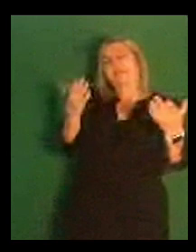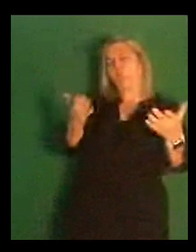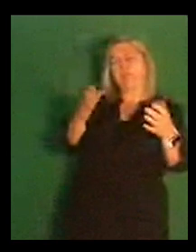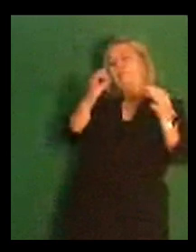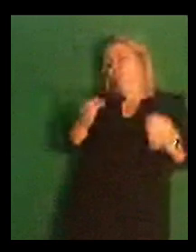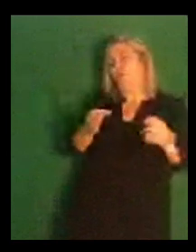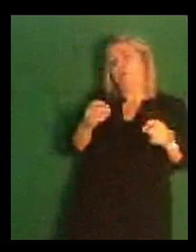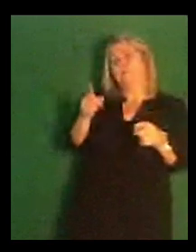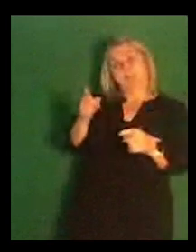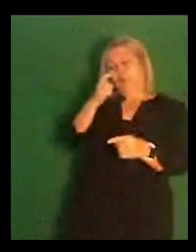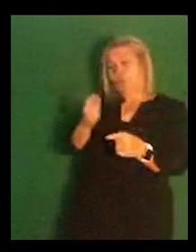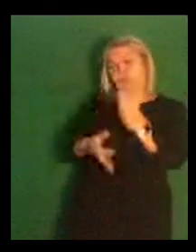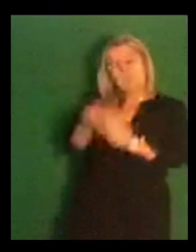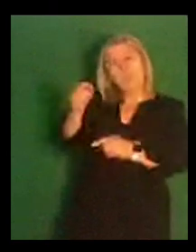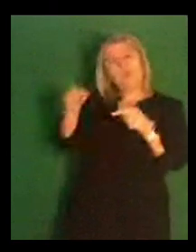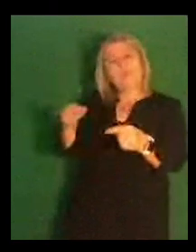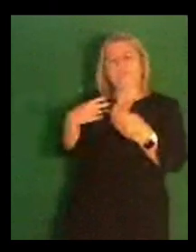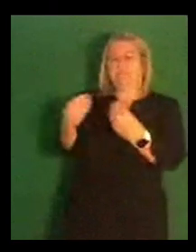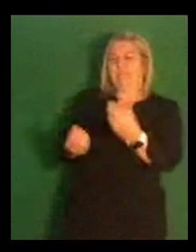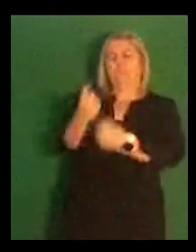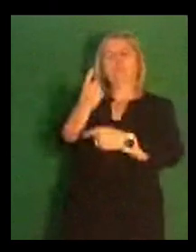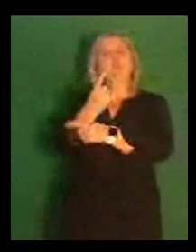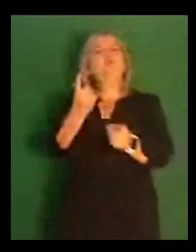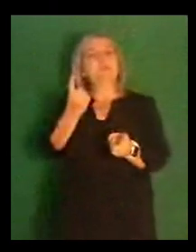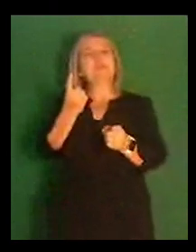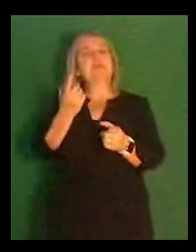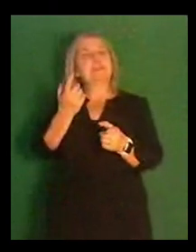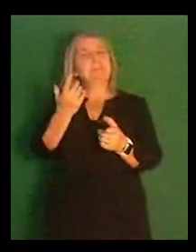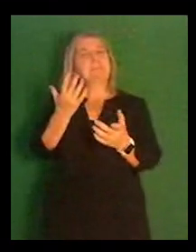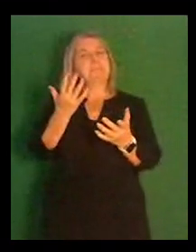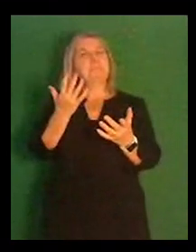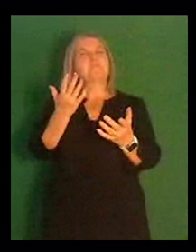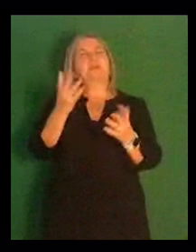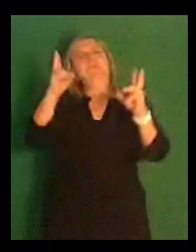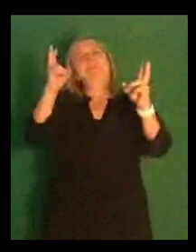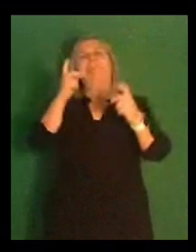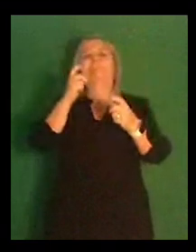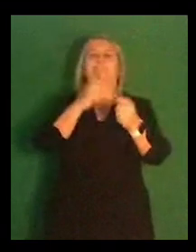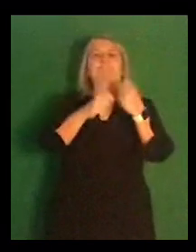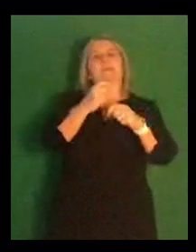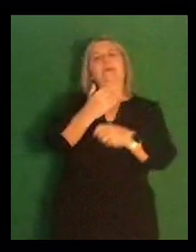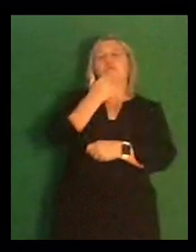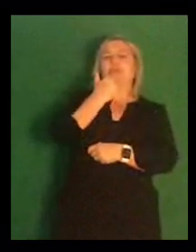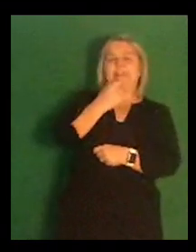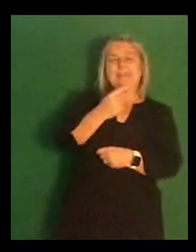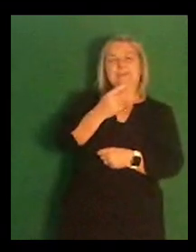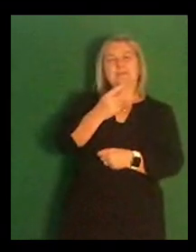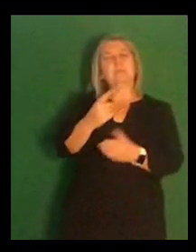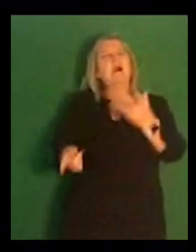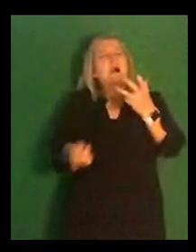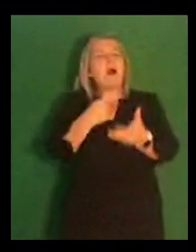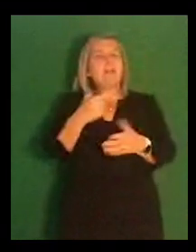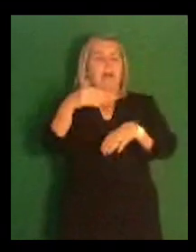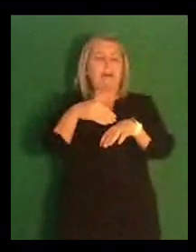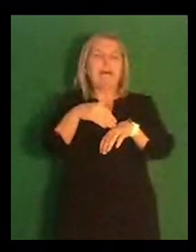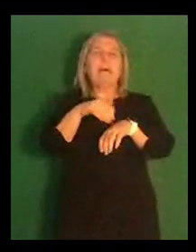think that people, so there's going green, but then there's also the intersecting consequences of the climate